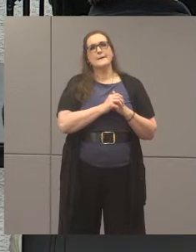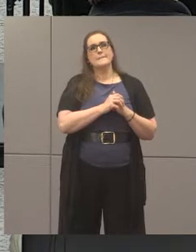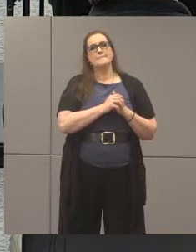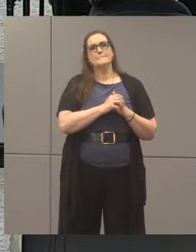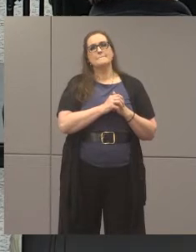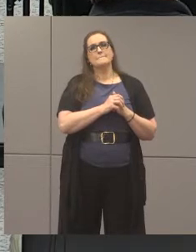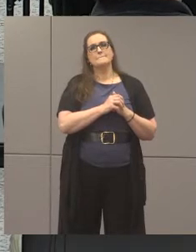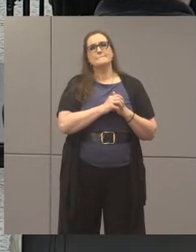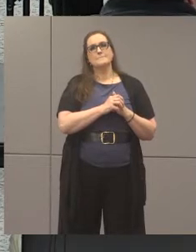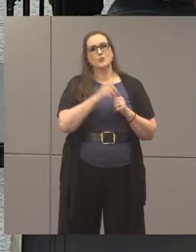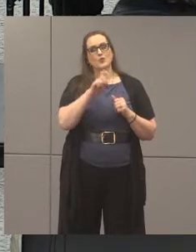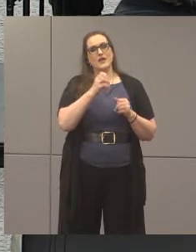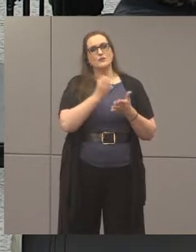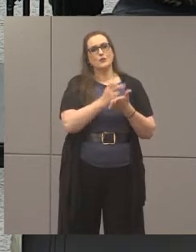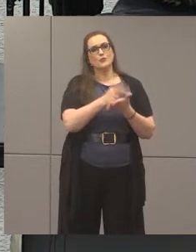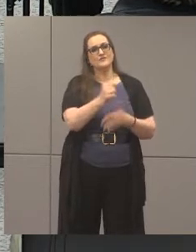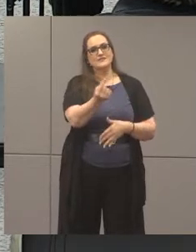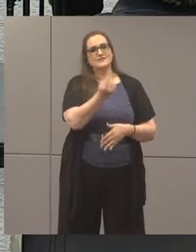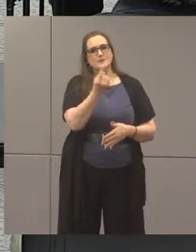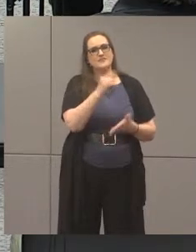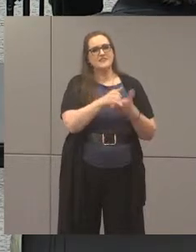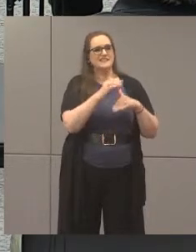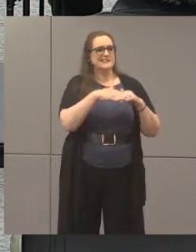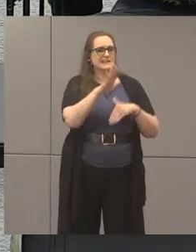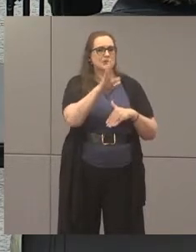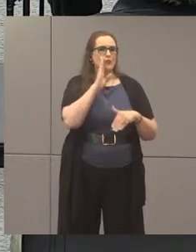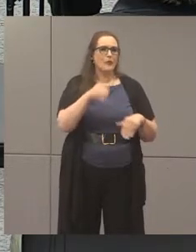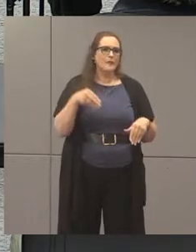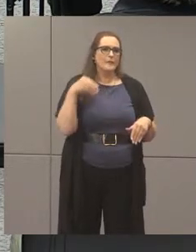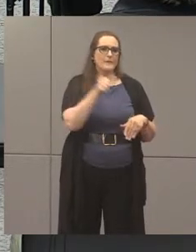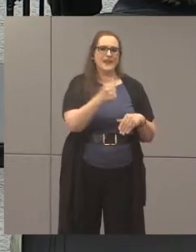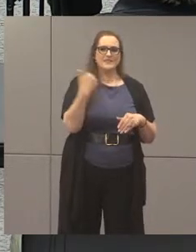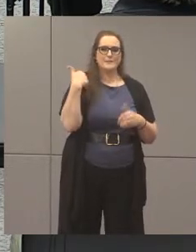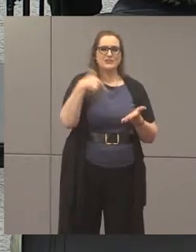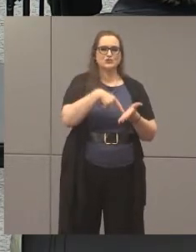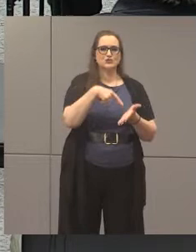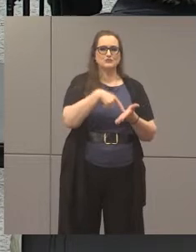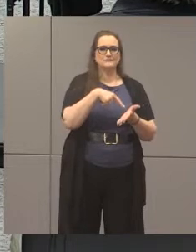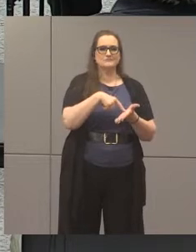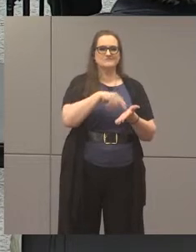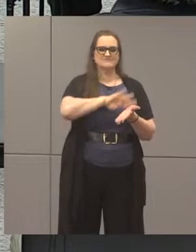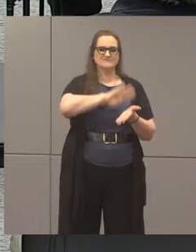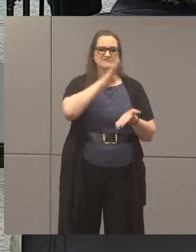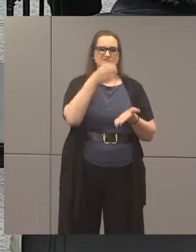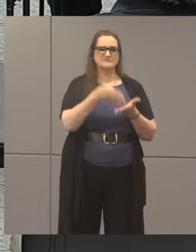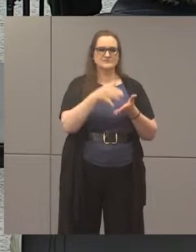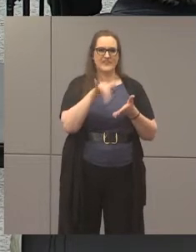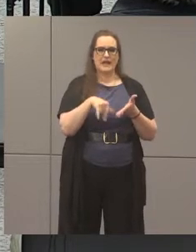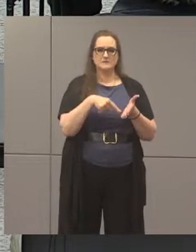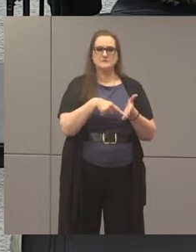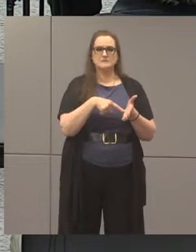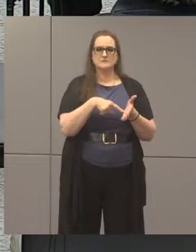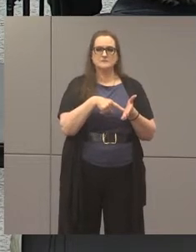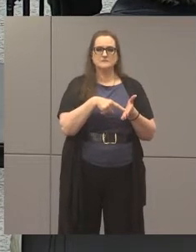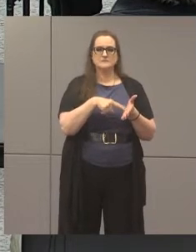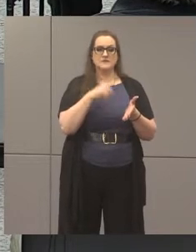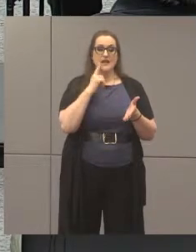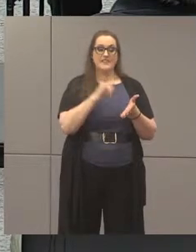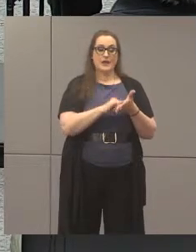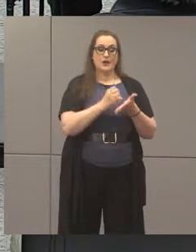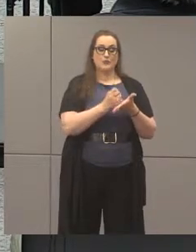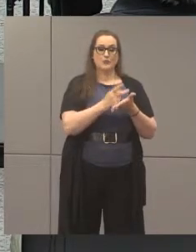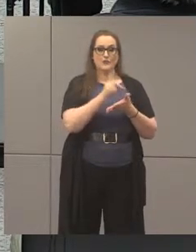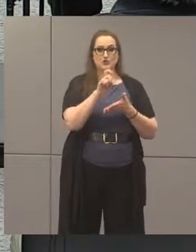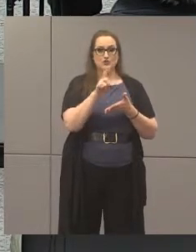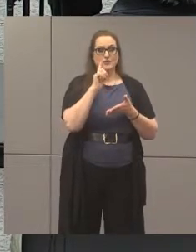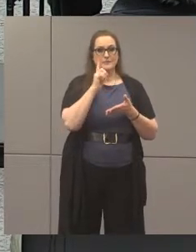we have to approve something that's at least going to pay the past due. And that approval should, I believe,